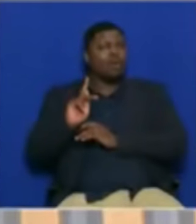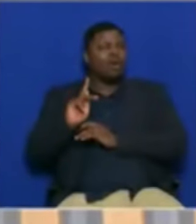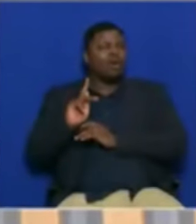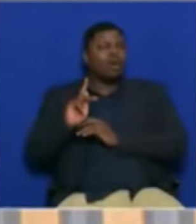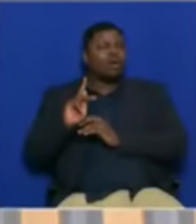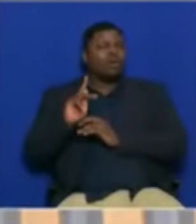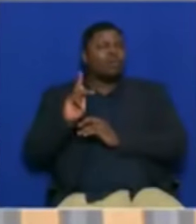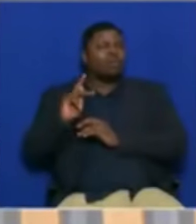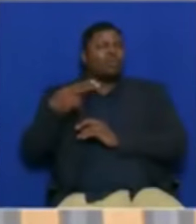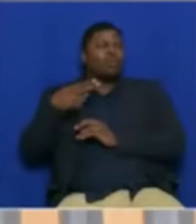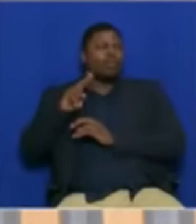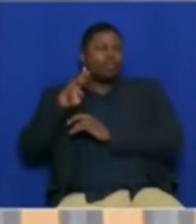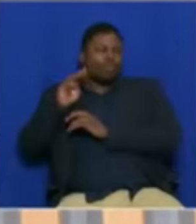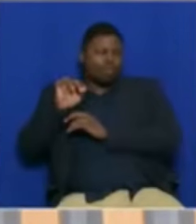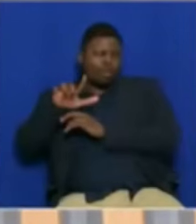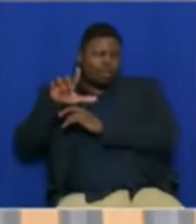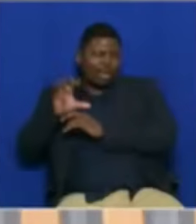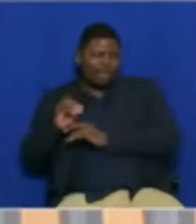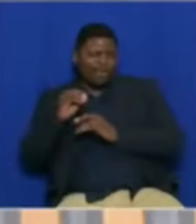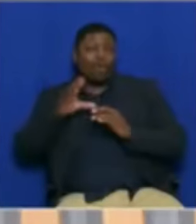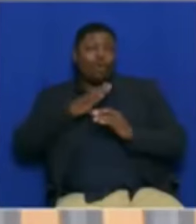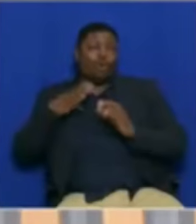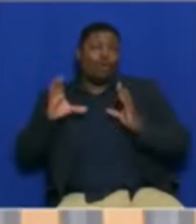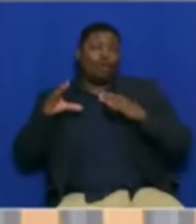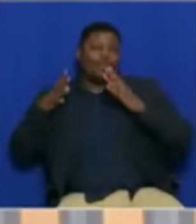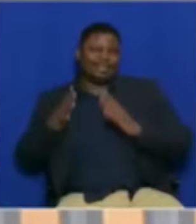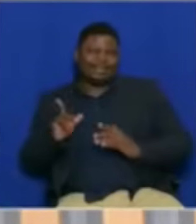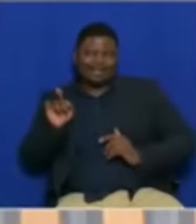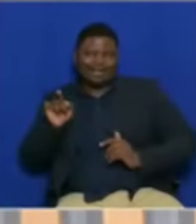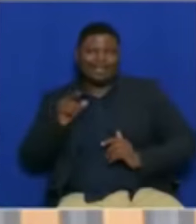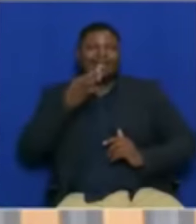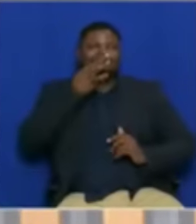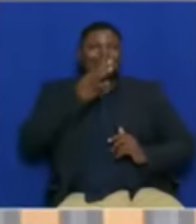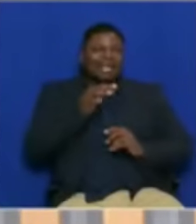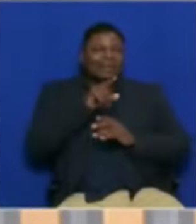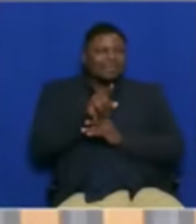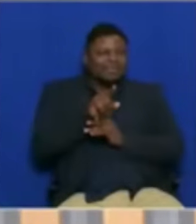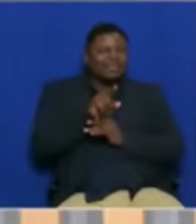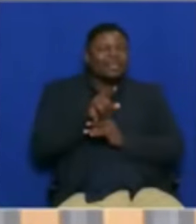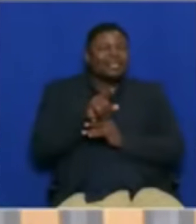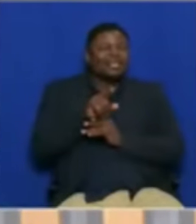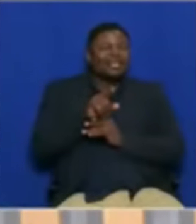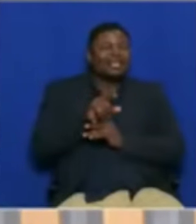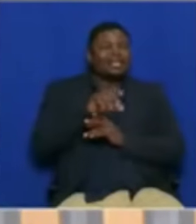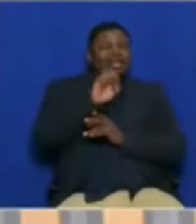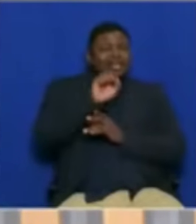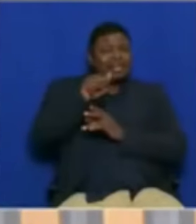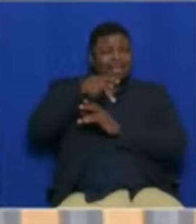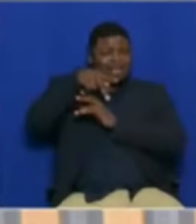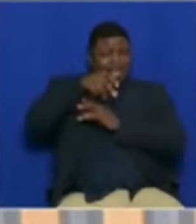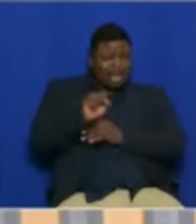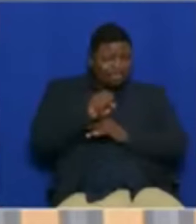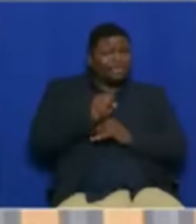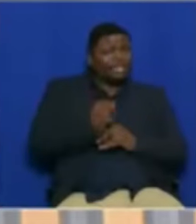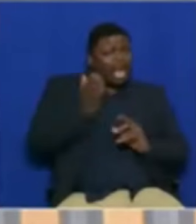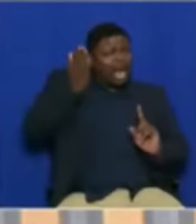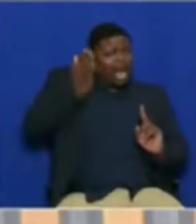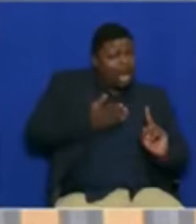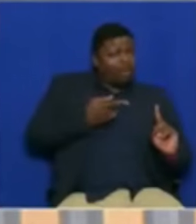this is provided by prescript, in what SAPS prescripts allow, and in this case was complied